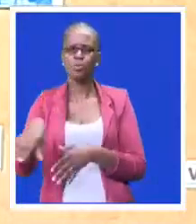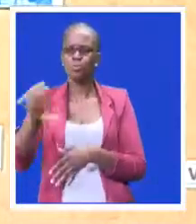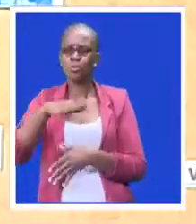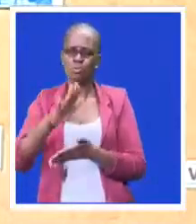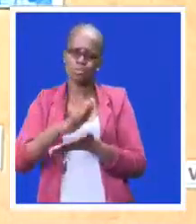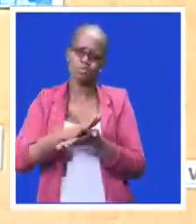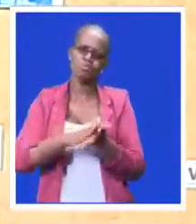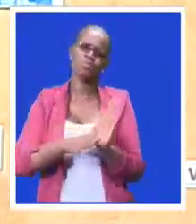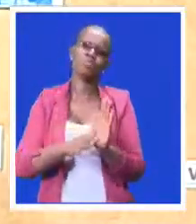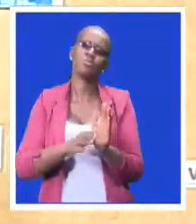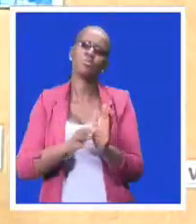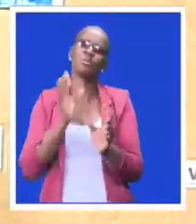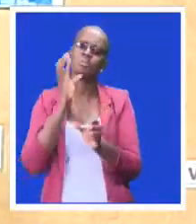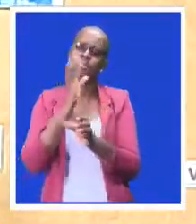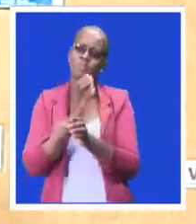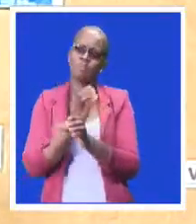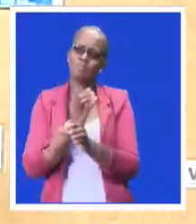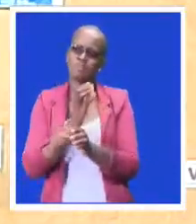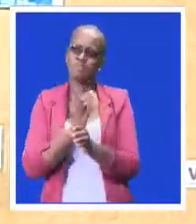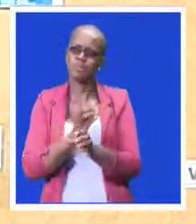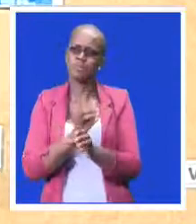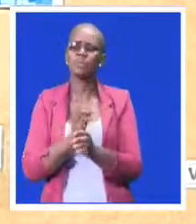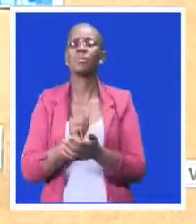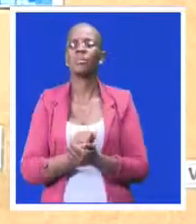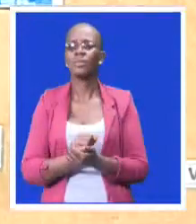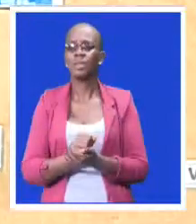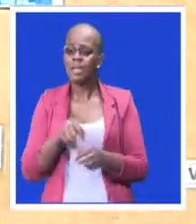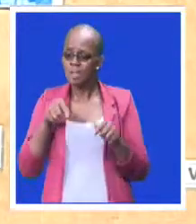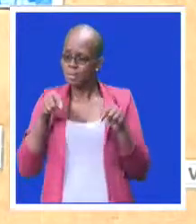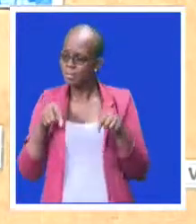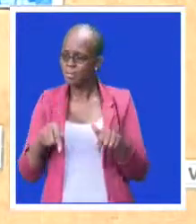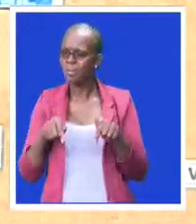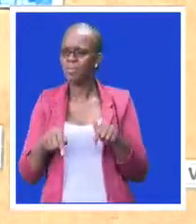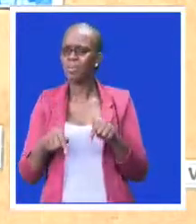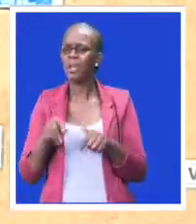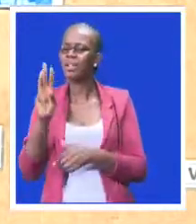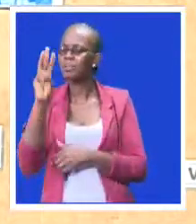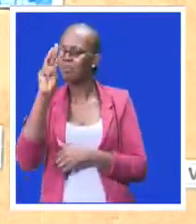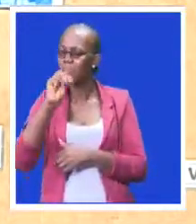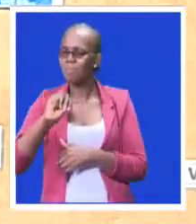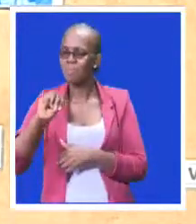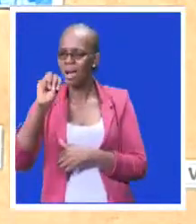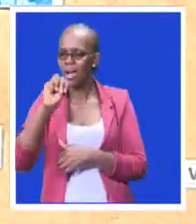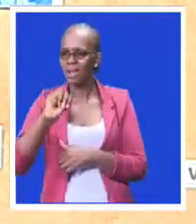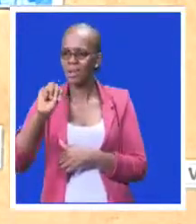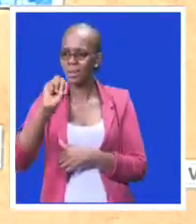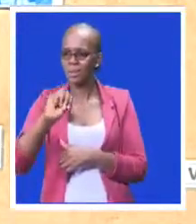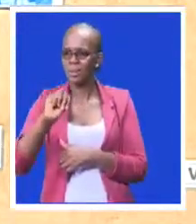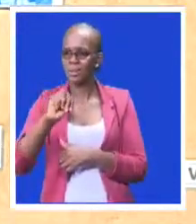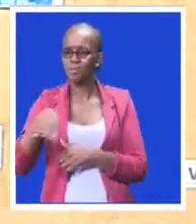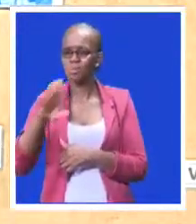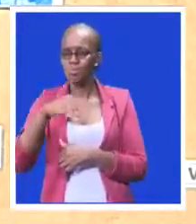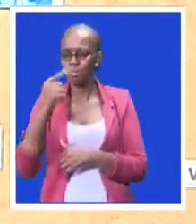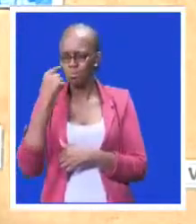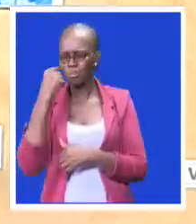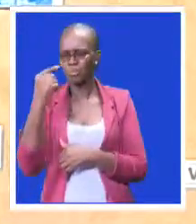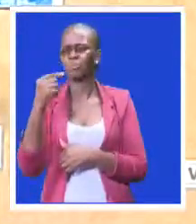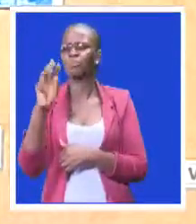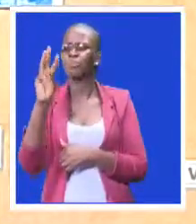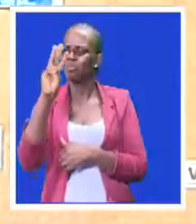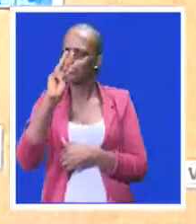Sunday is Monday. Here is the word Monday. This is Monday.